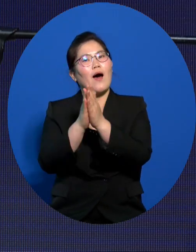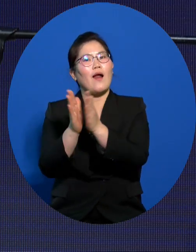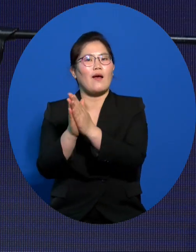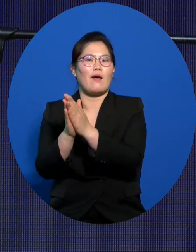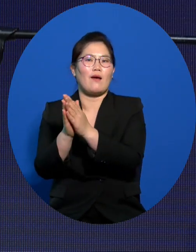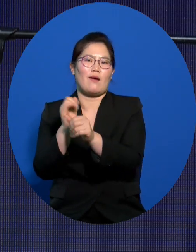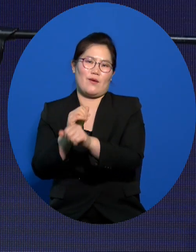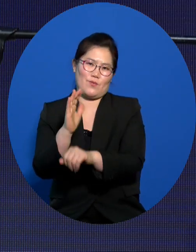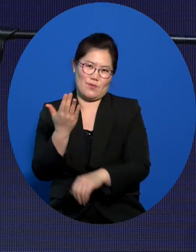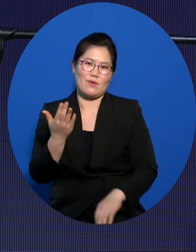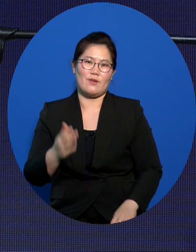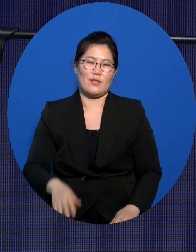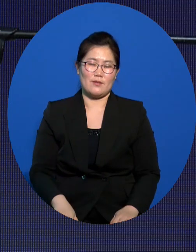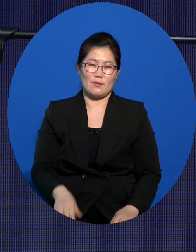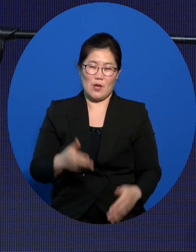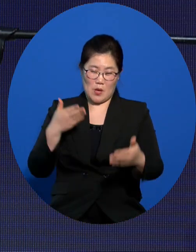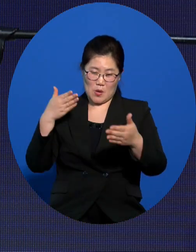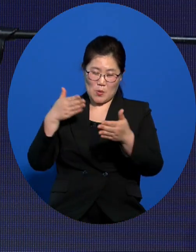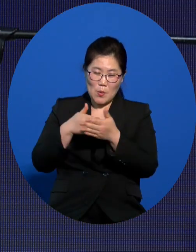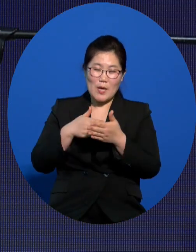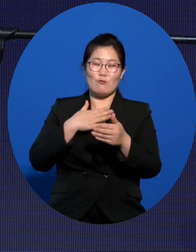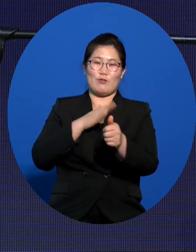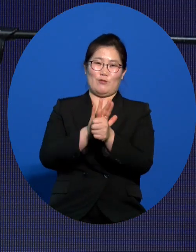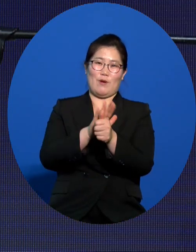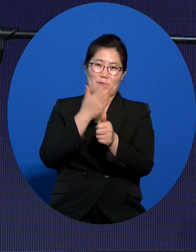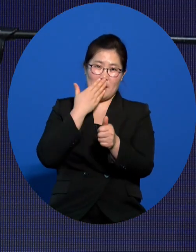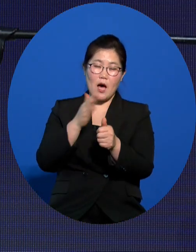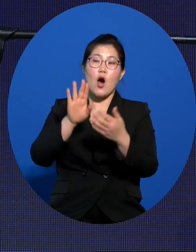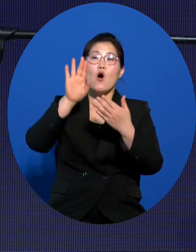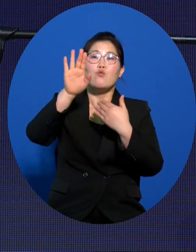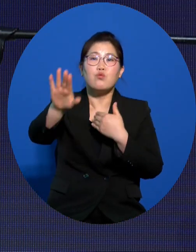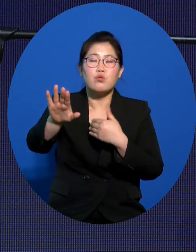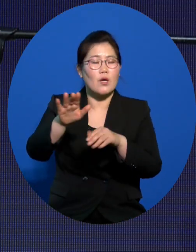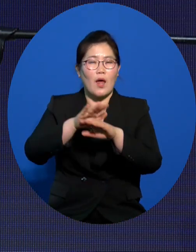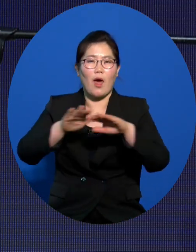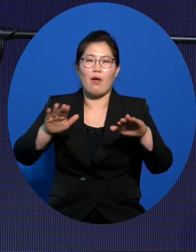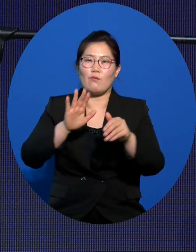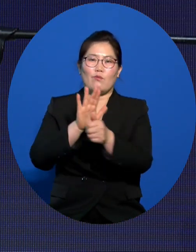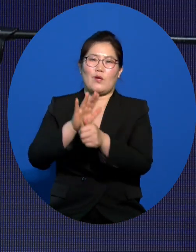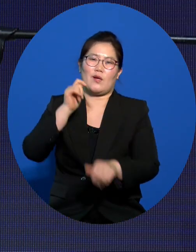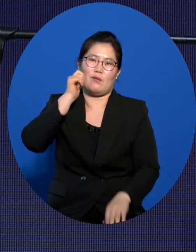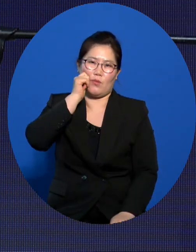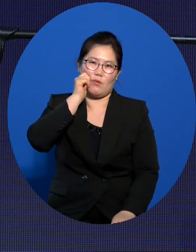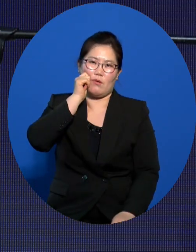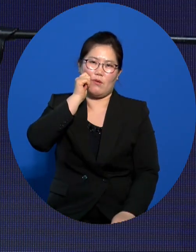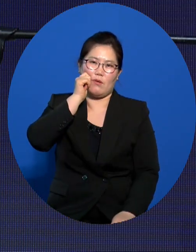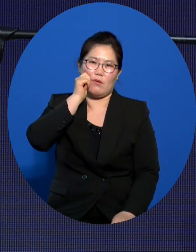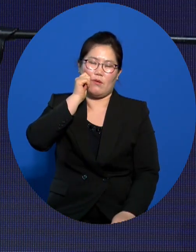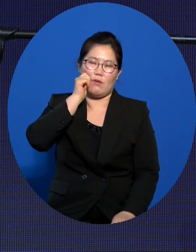can only take them to their venue.